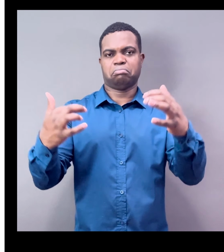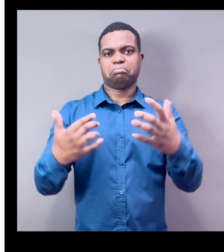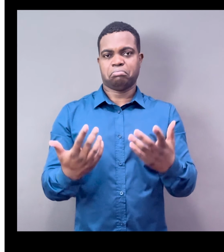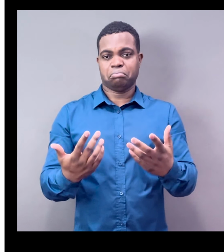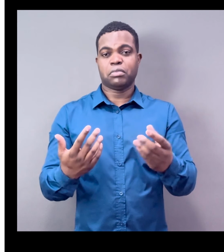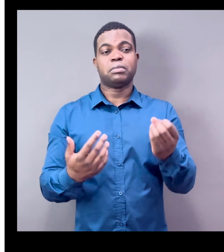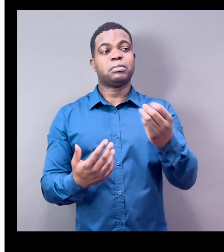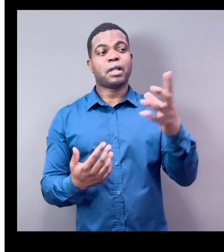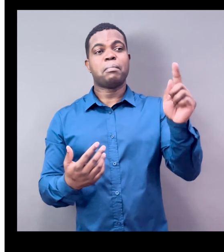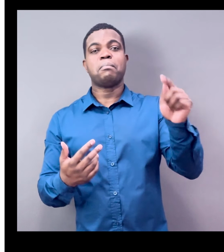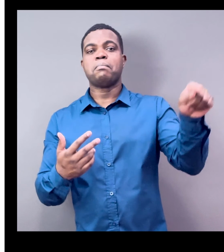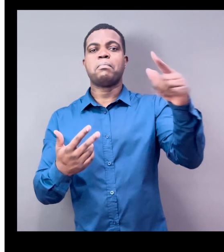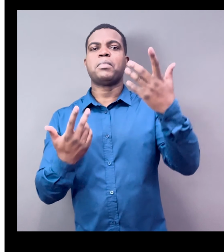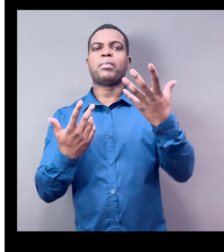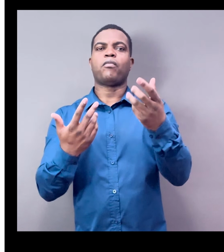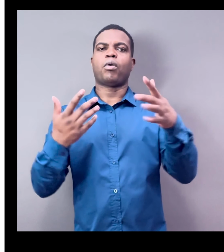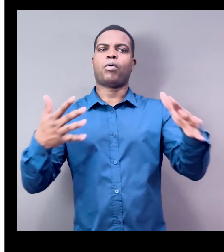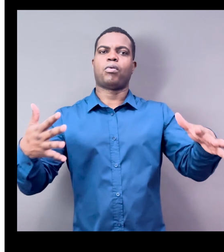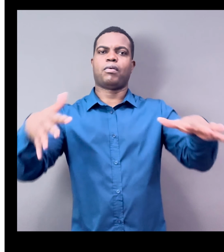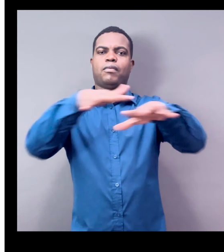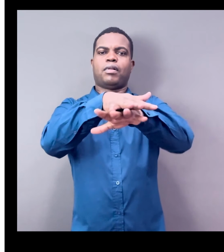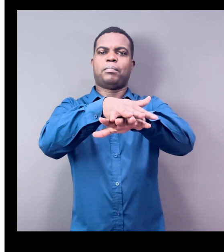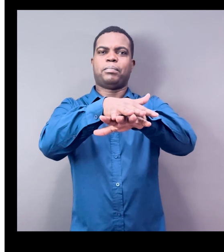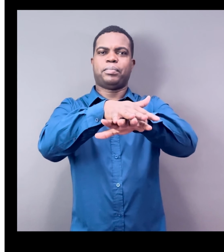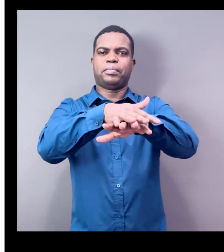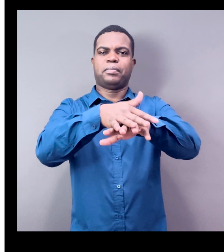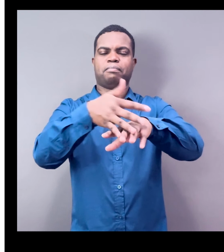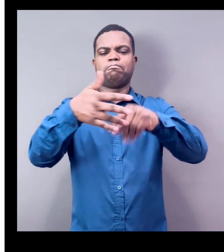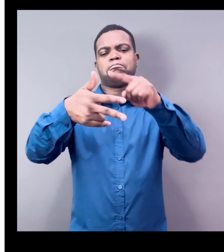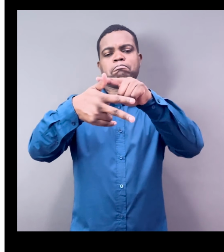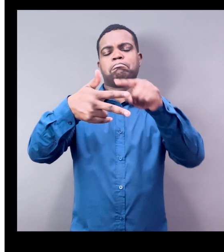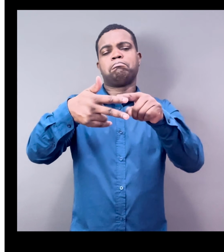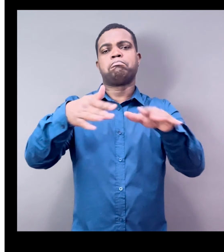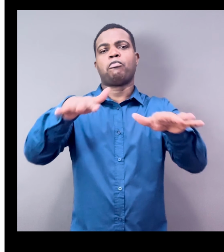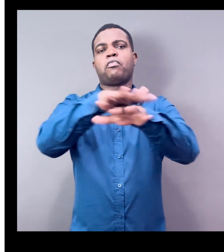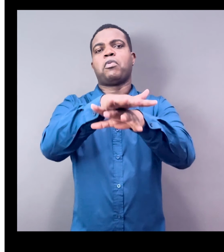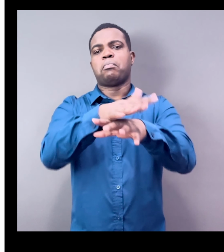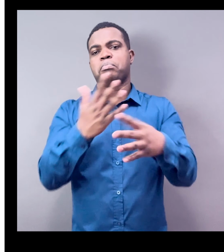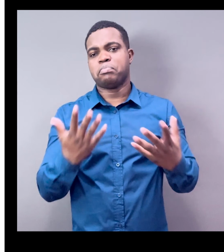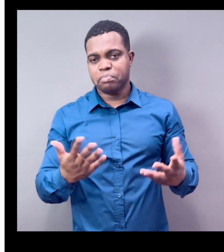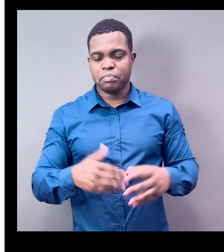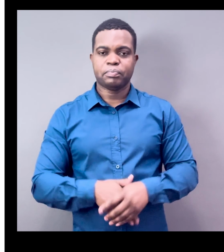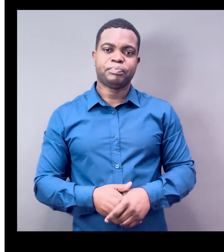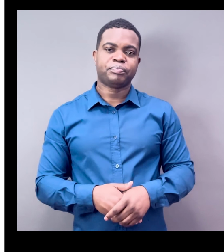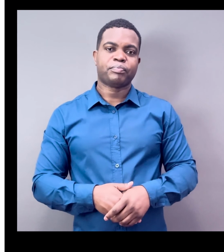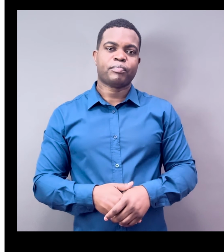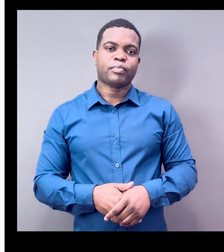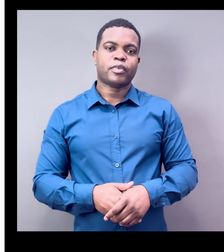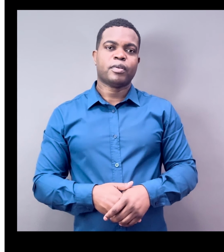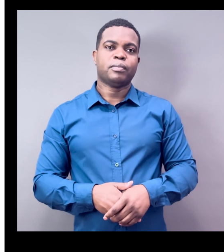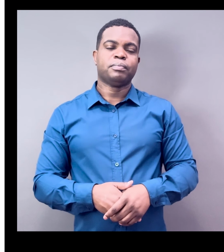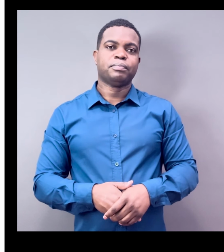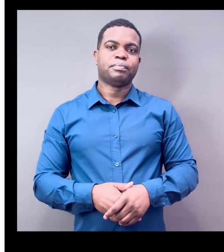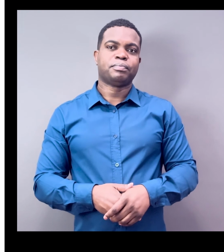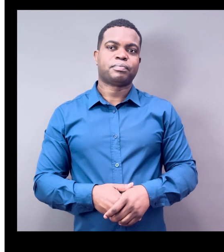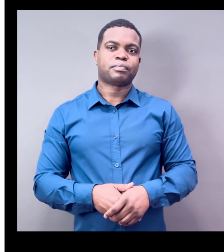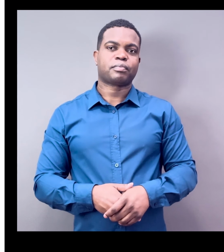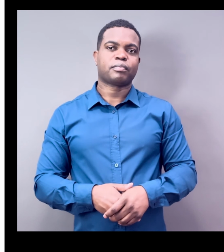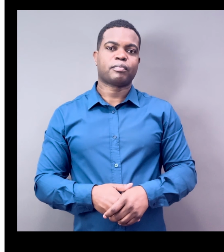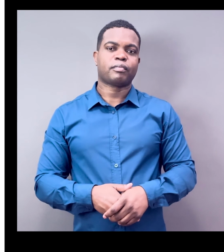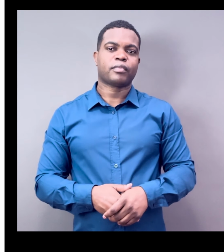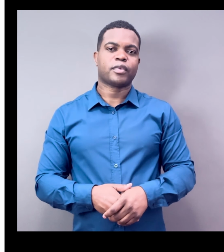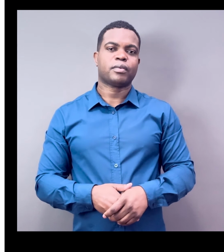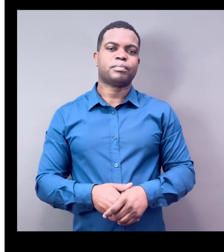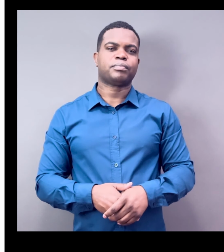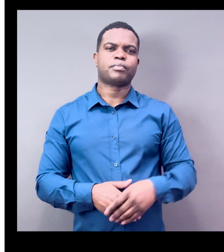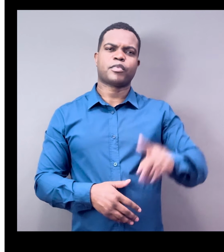the stakeholders, they overlap. You could see some target audience under